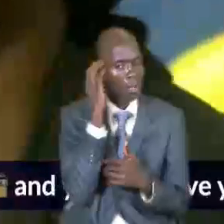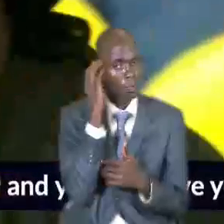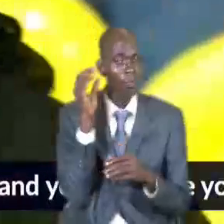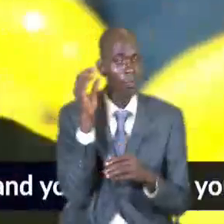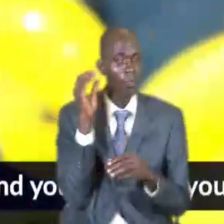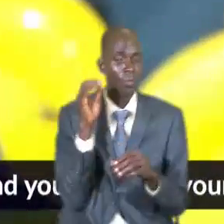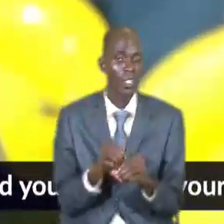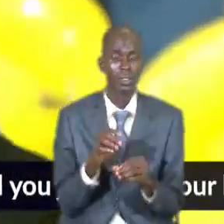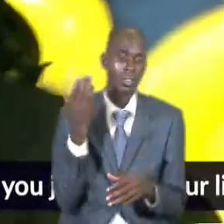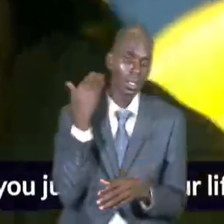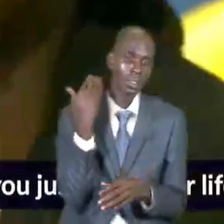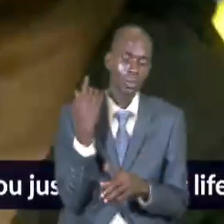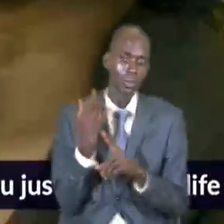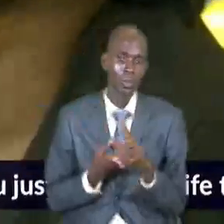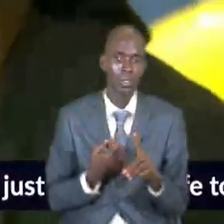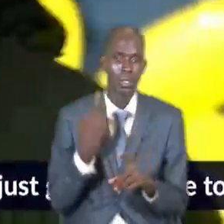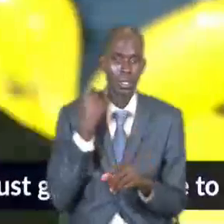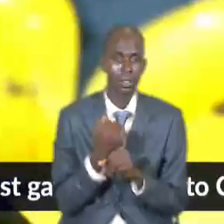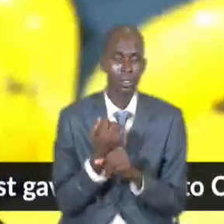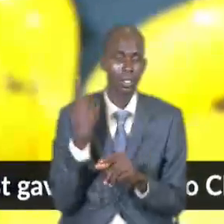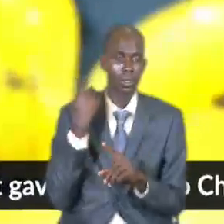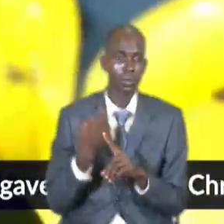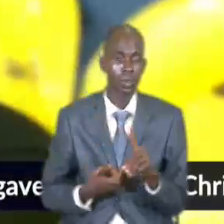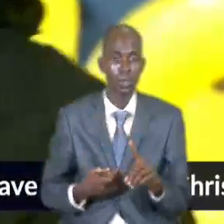4 dead came to life.